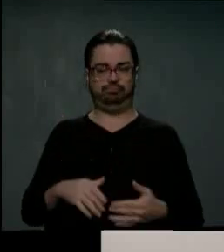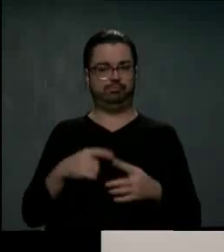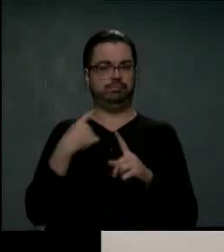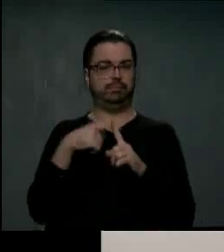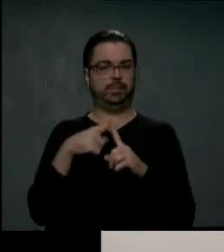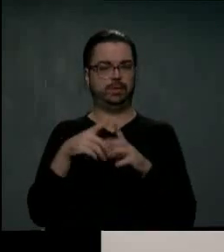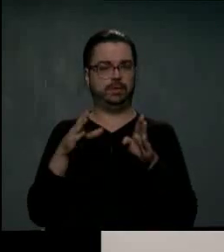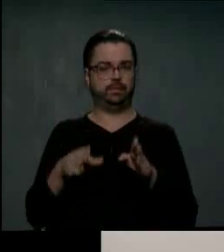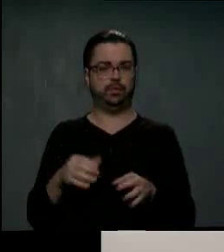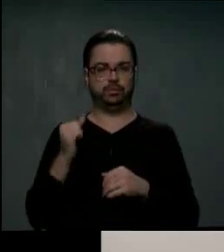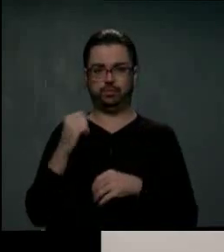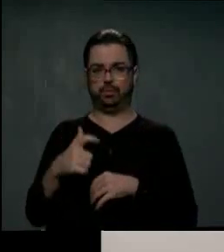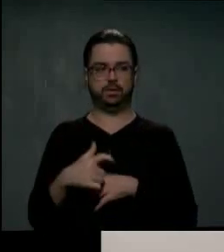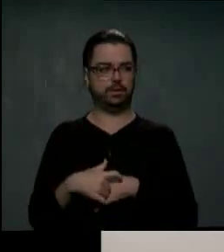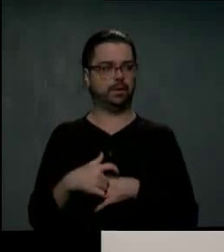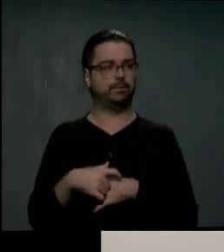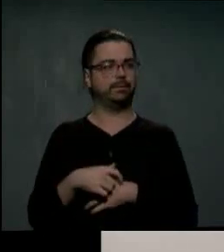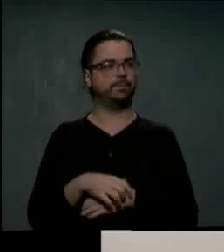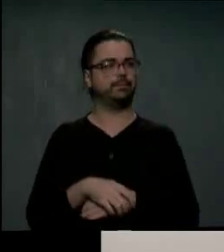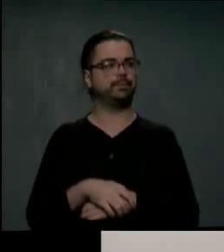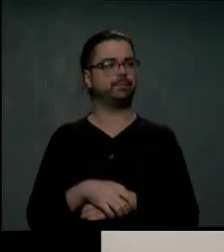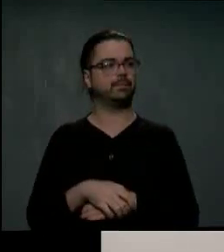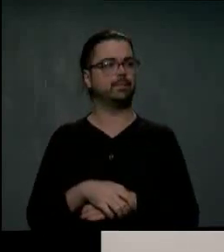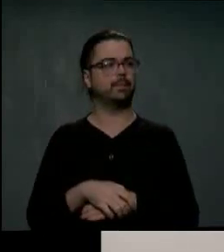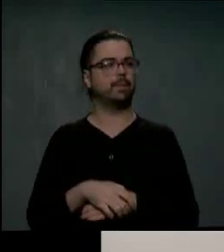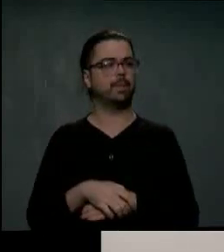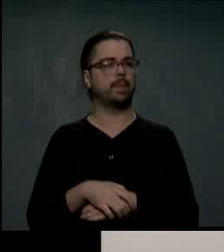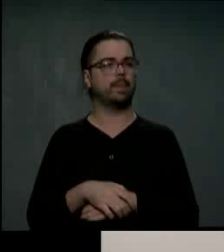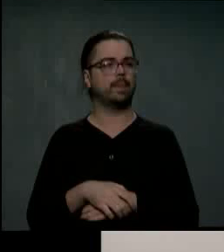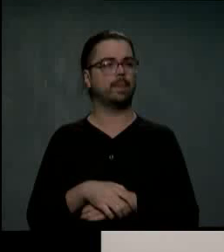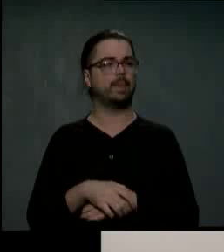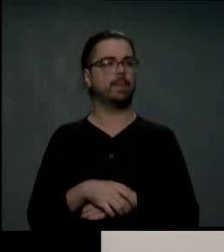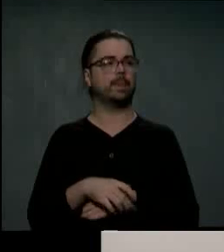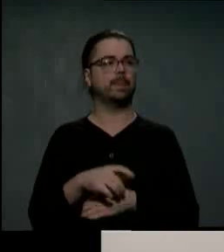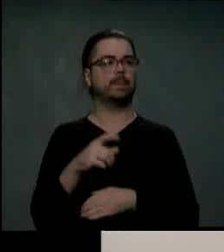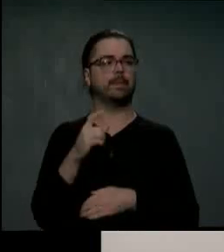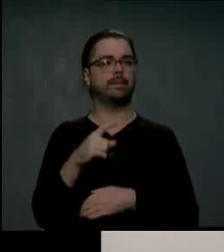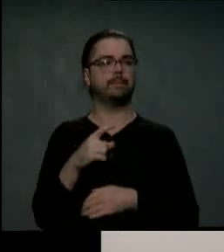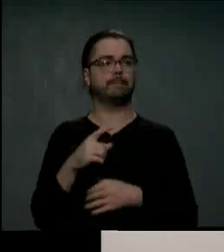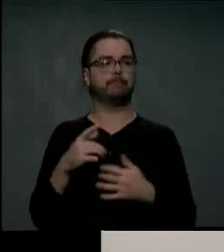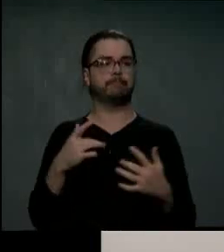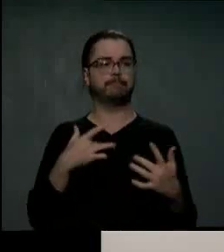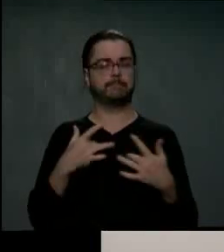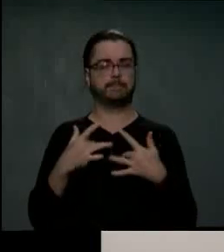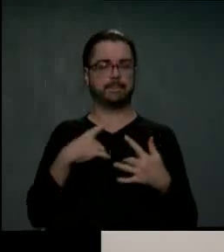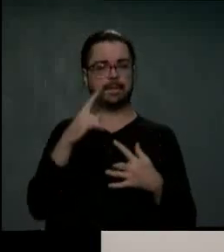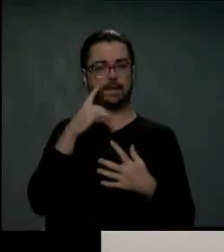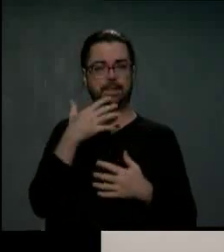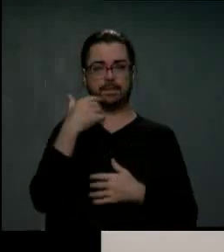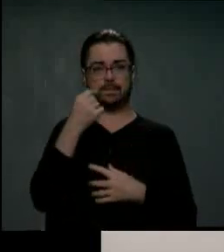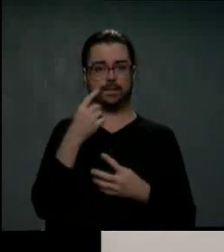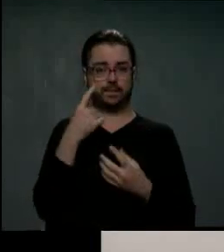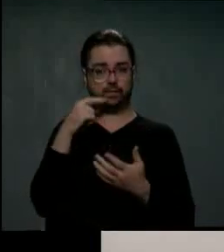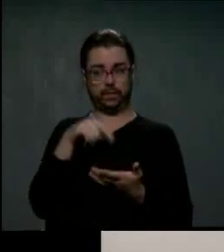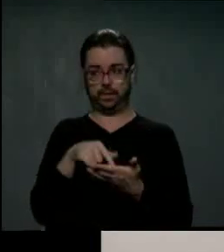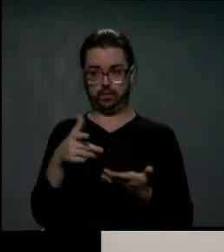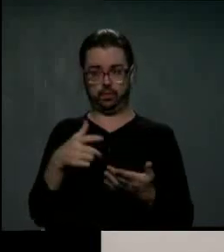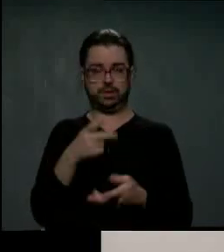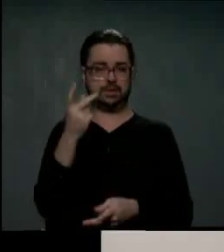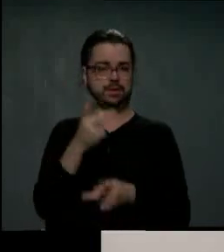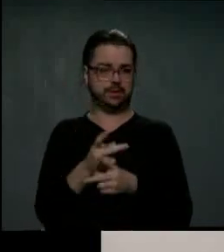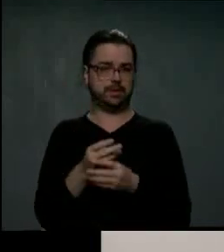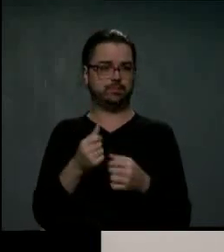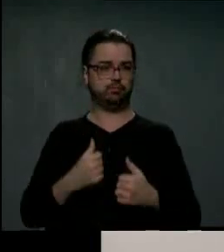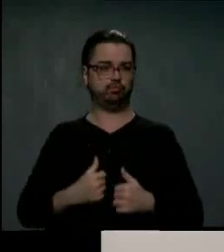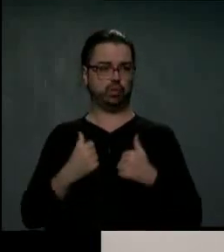the time. And there we go. So same concerns, but, you know, I think the best for this is to keep it